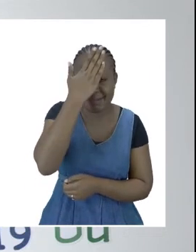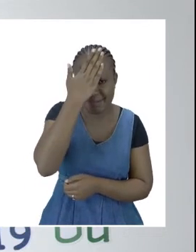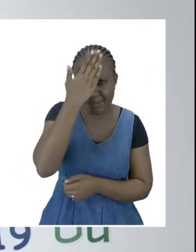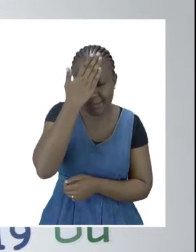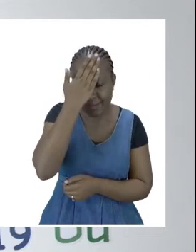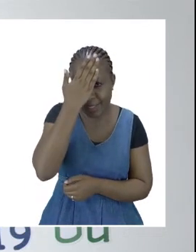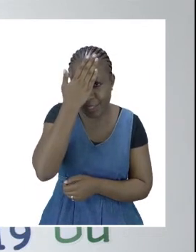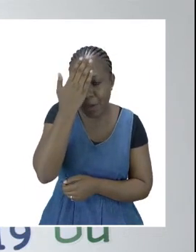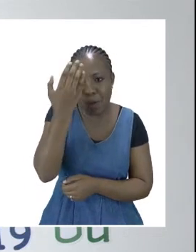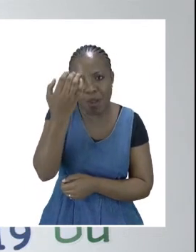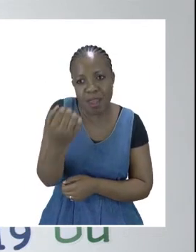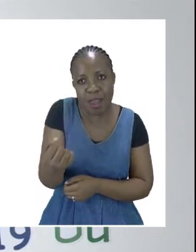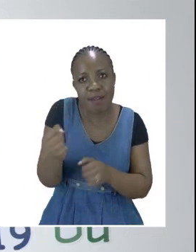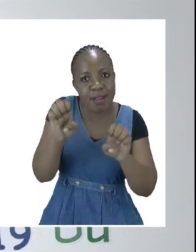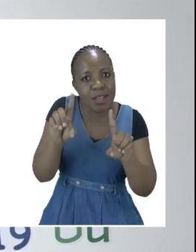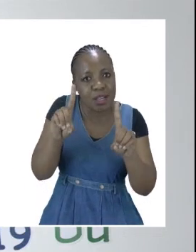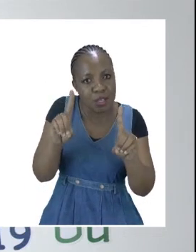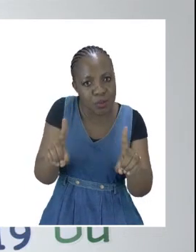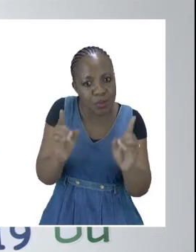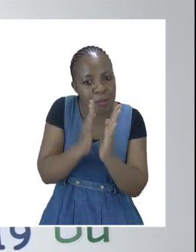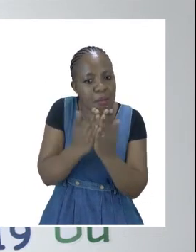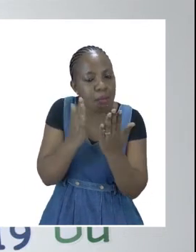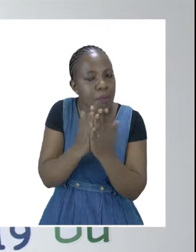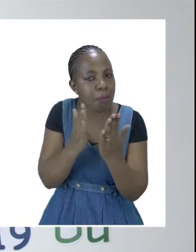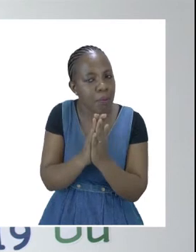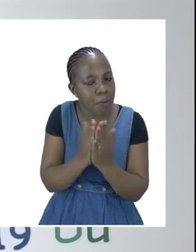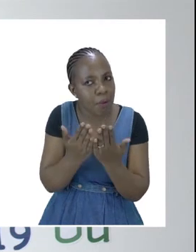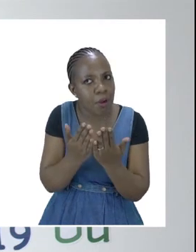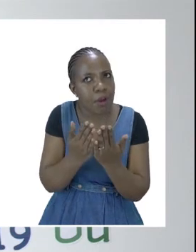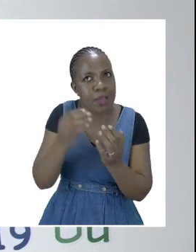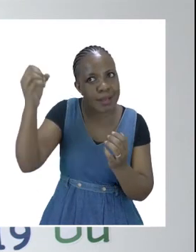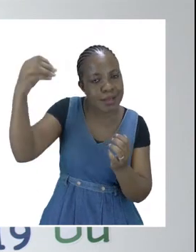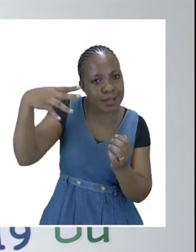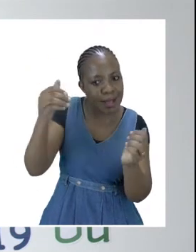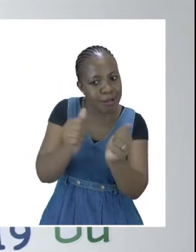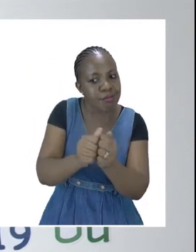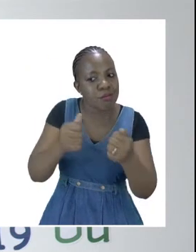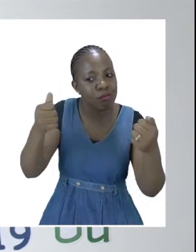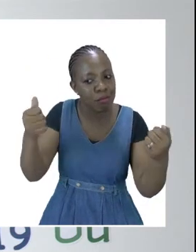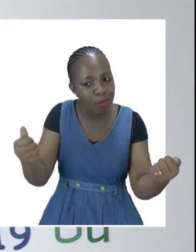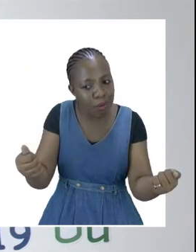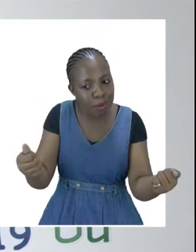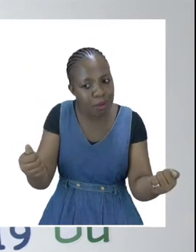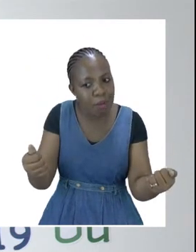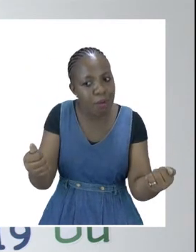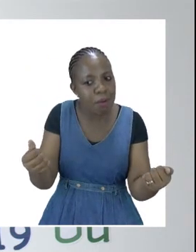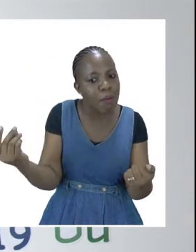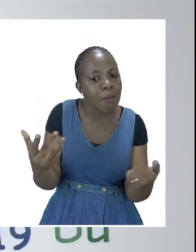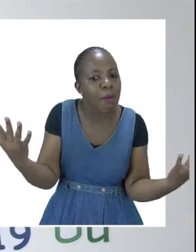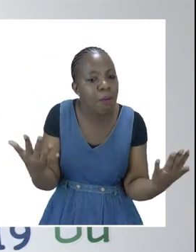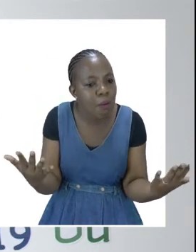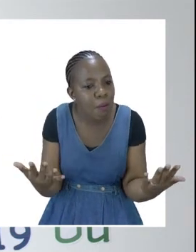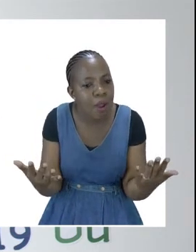booklet in our daily newspaper, street sales, or at your school every Monday